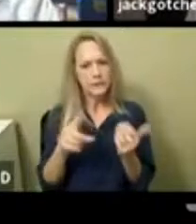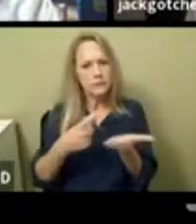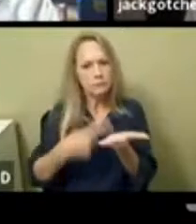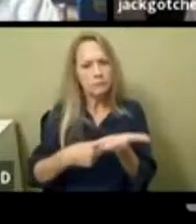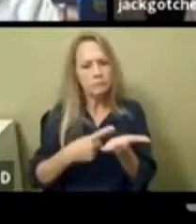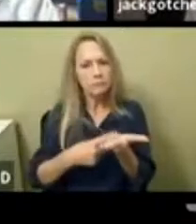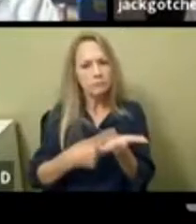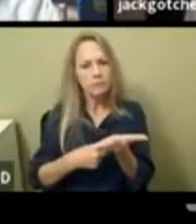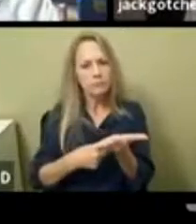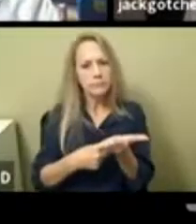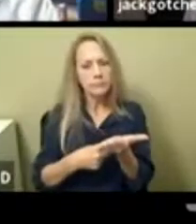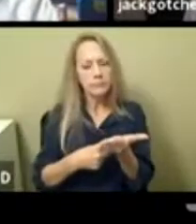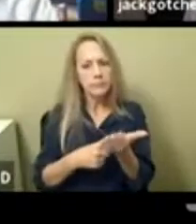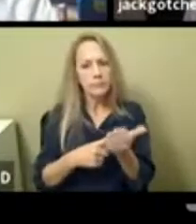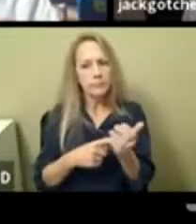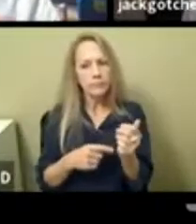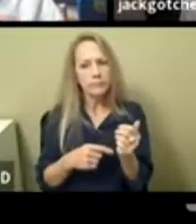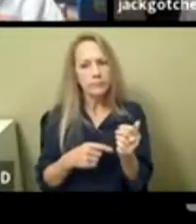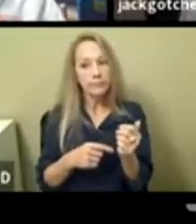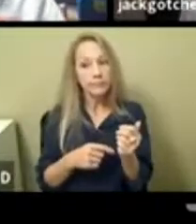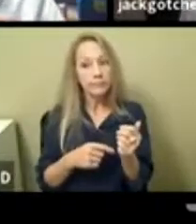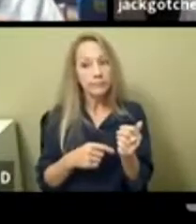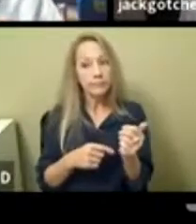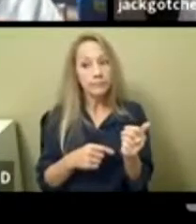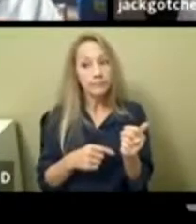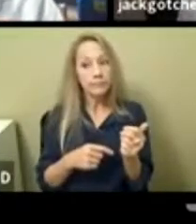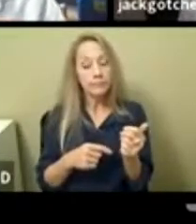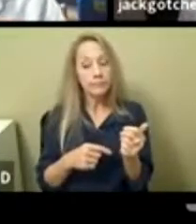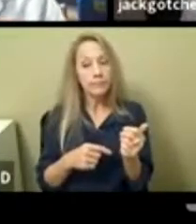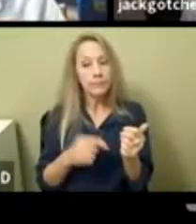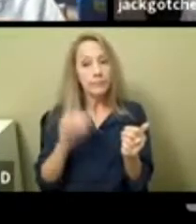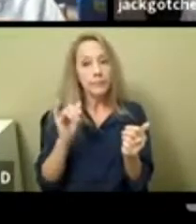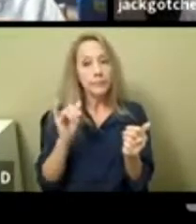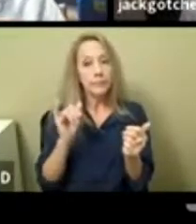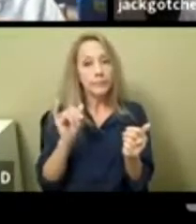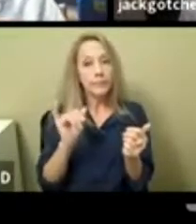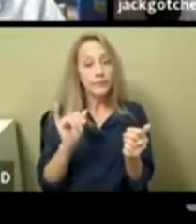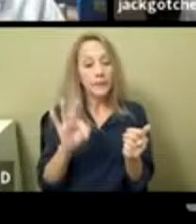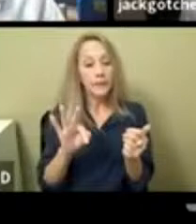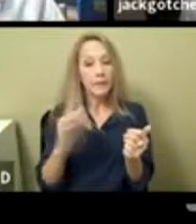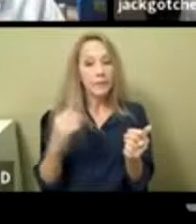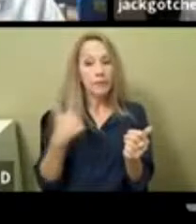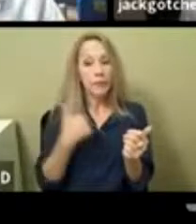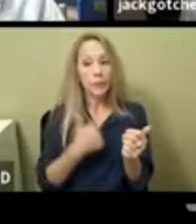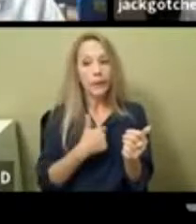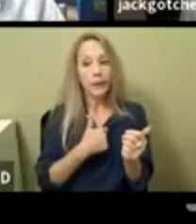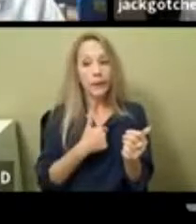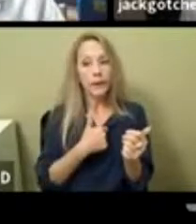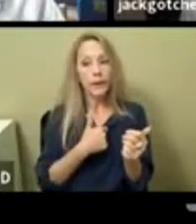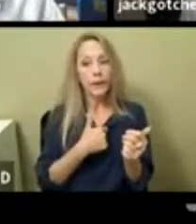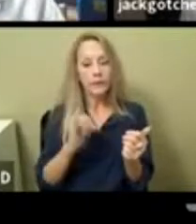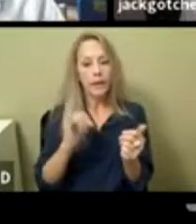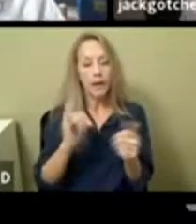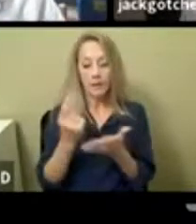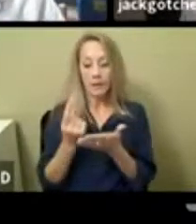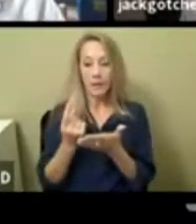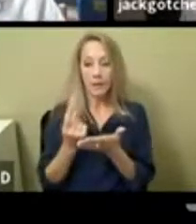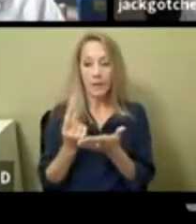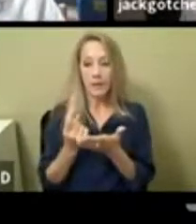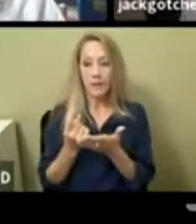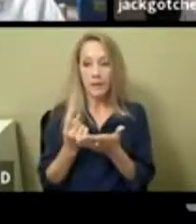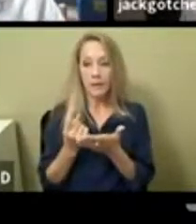basically what I would see is if we would kind of take things away in what went on last would come off